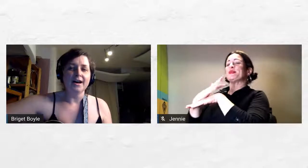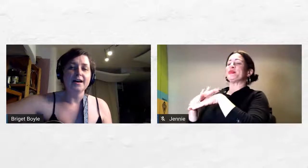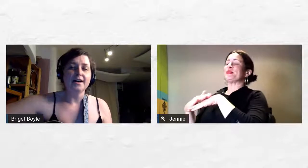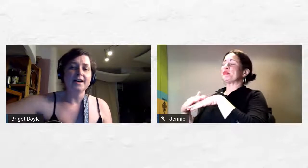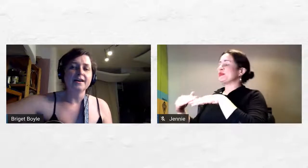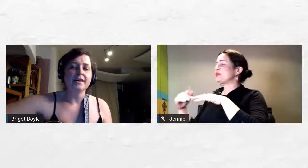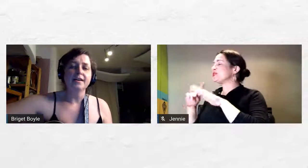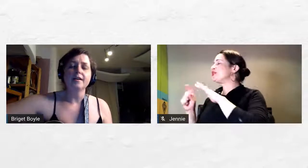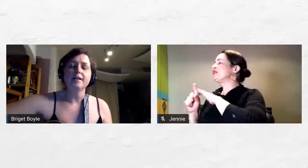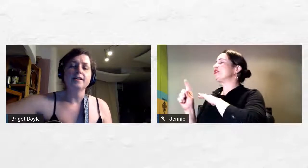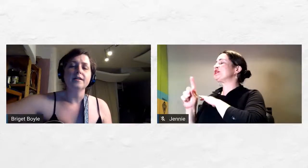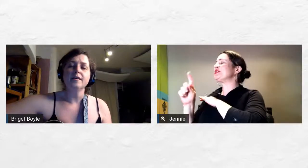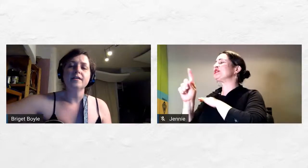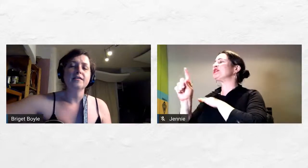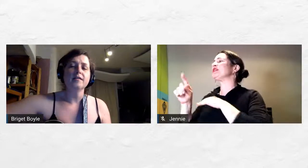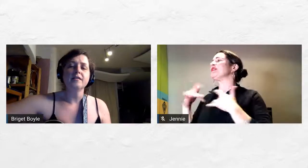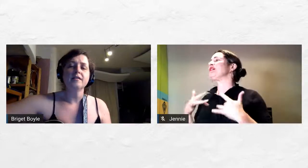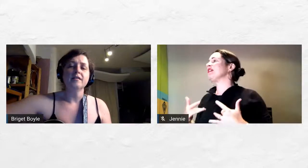Why?